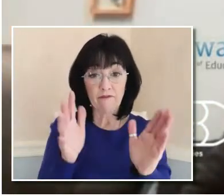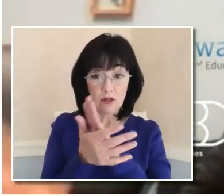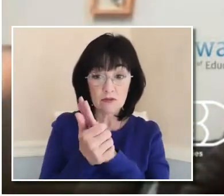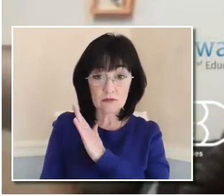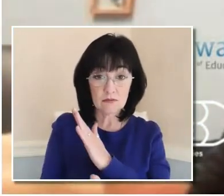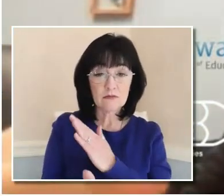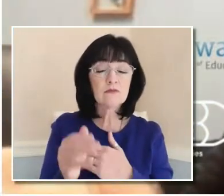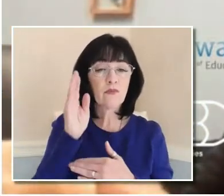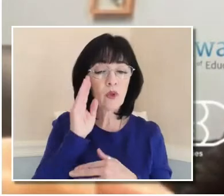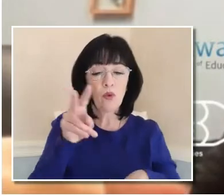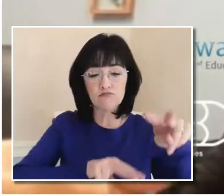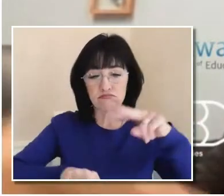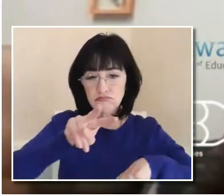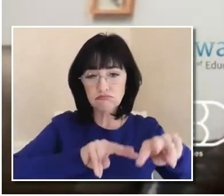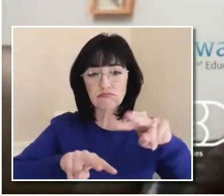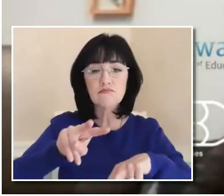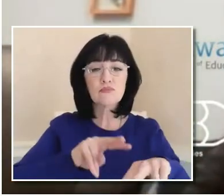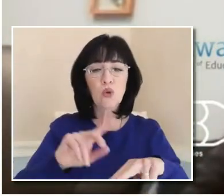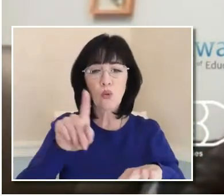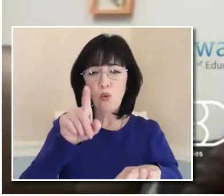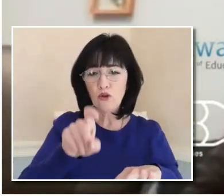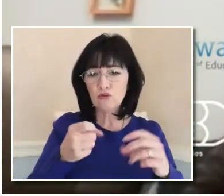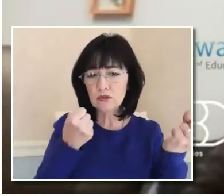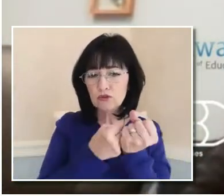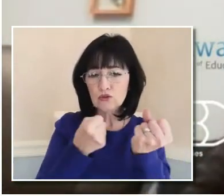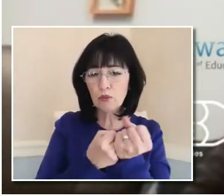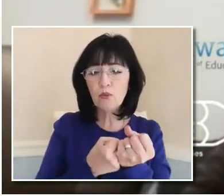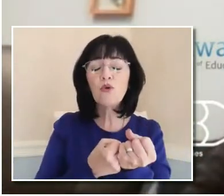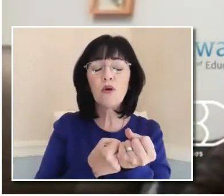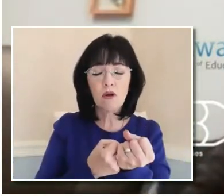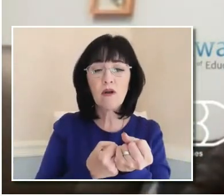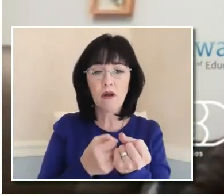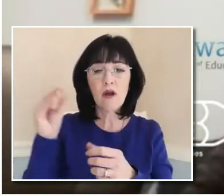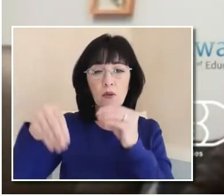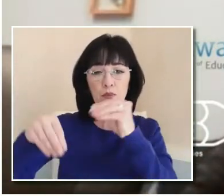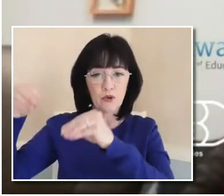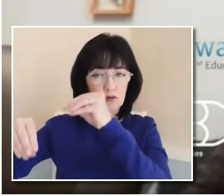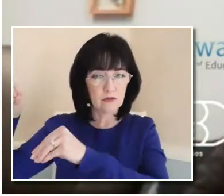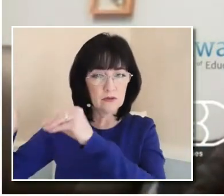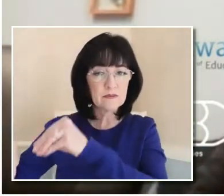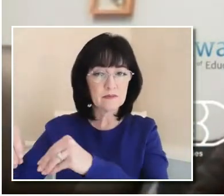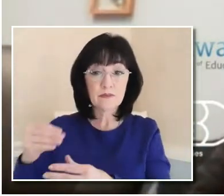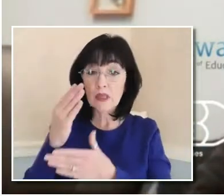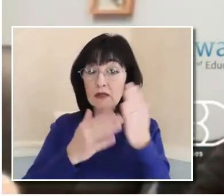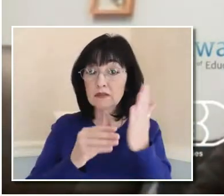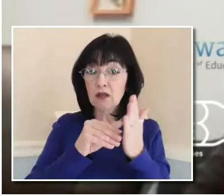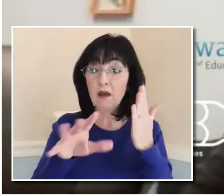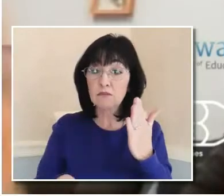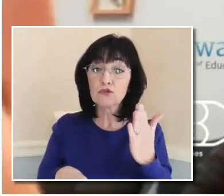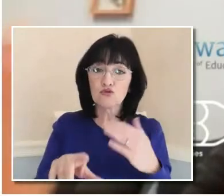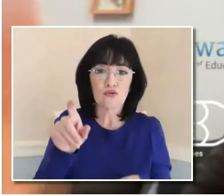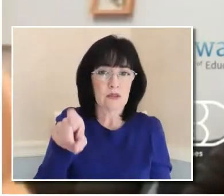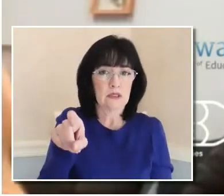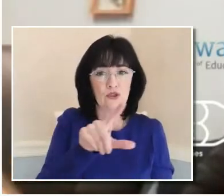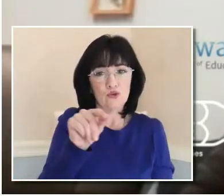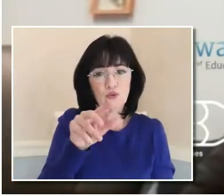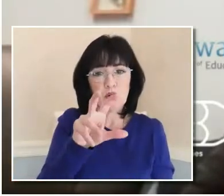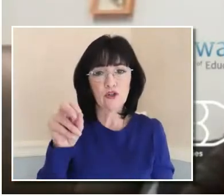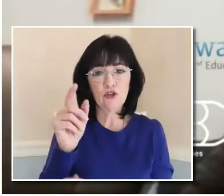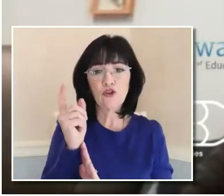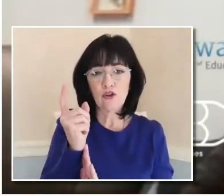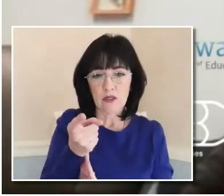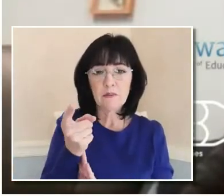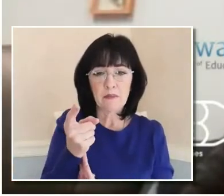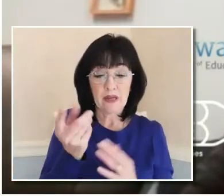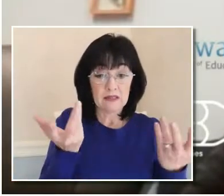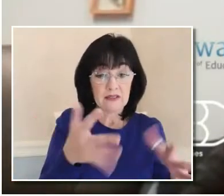at only the places where you need additional support. So some students do take 20 to 30 minutes to finish the lesson, but that's because they